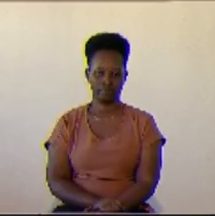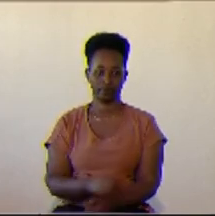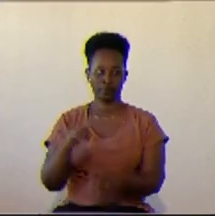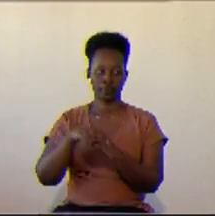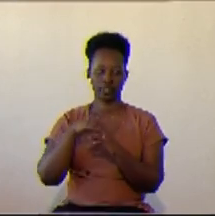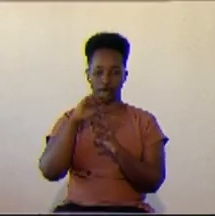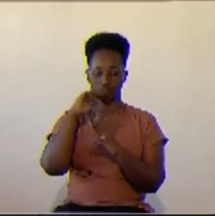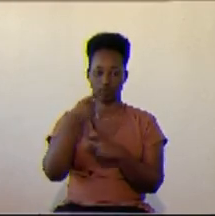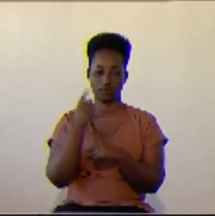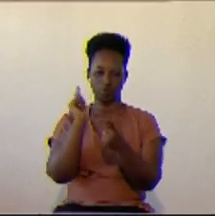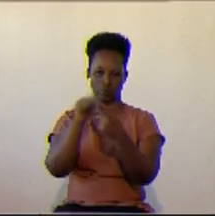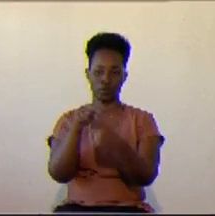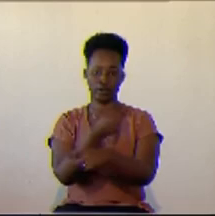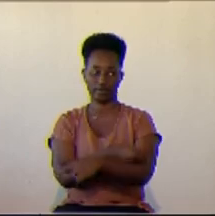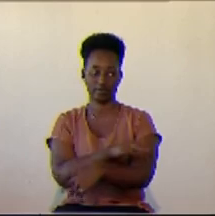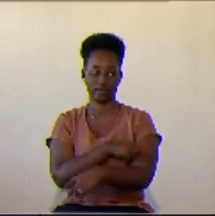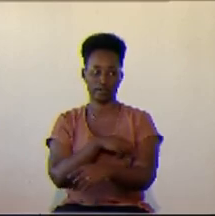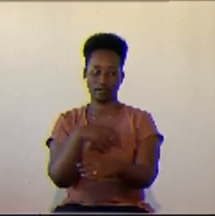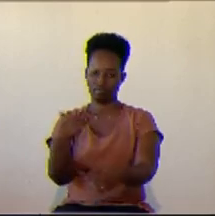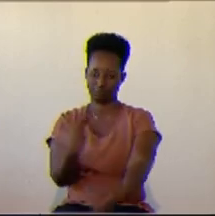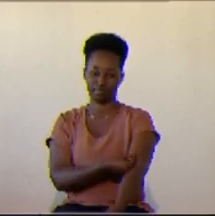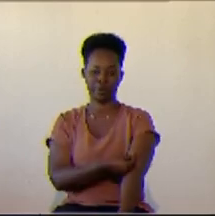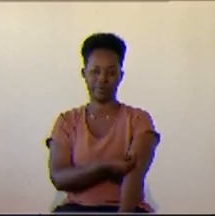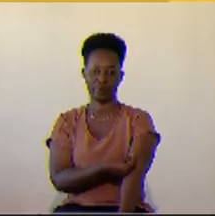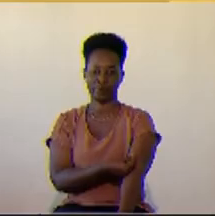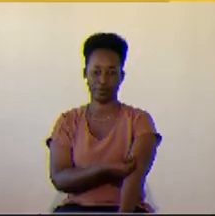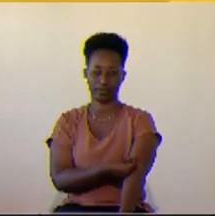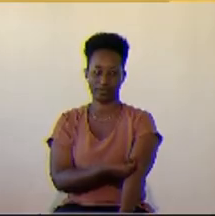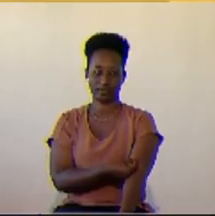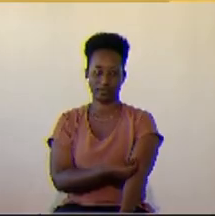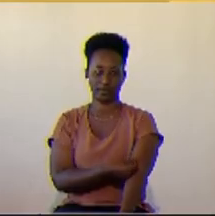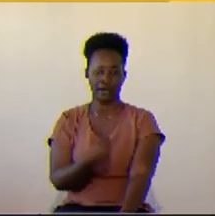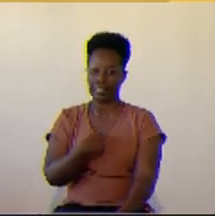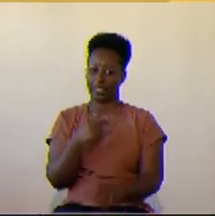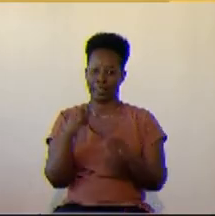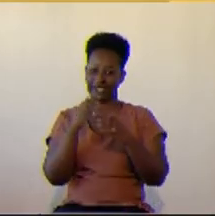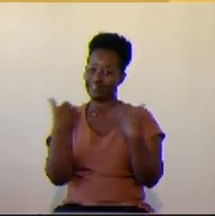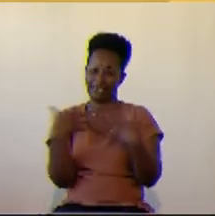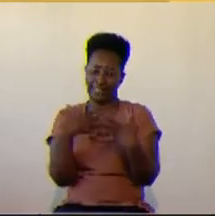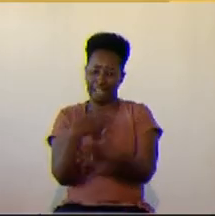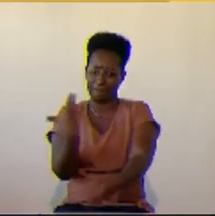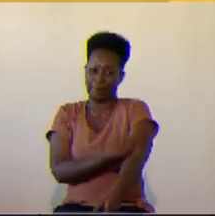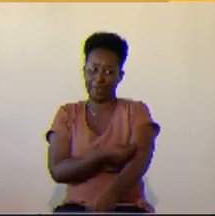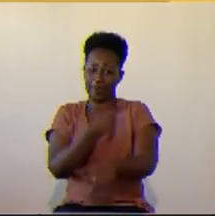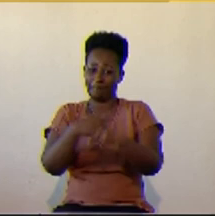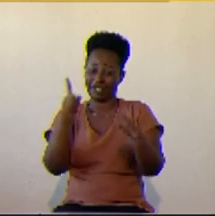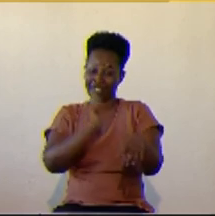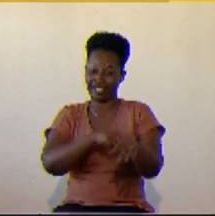patient by infusion. Okay? They inject into your blood vessels. I don't like injections, by the way. But when I'm